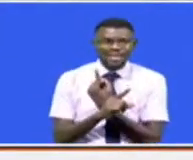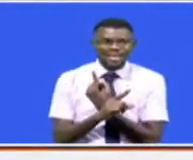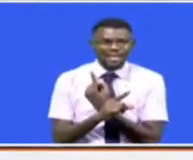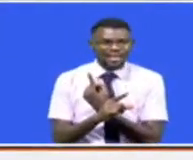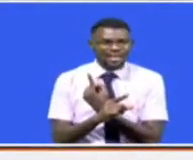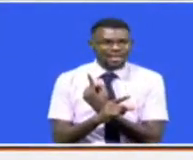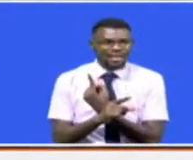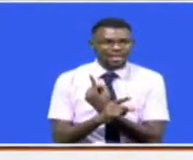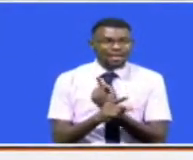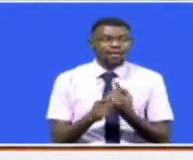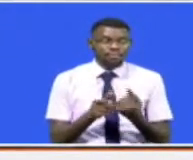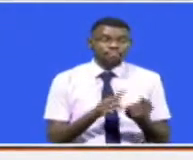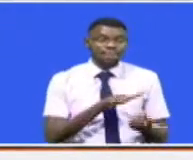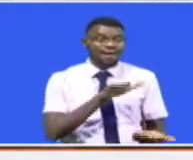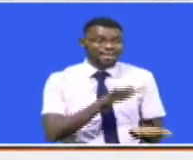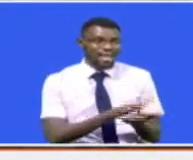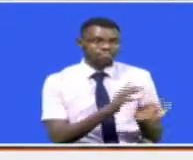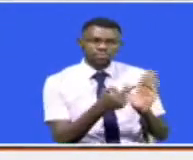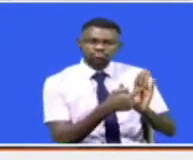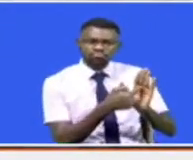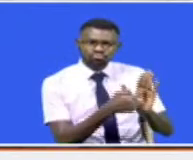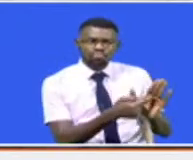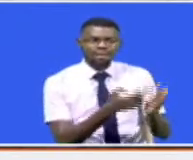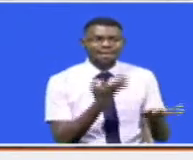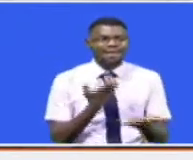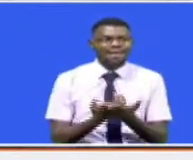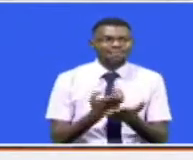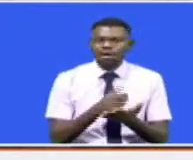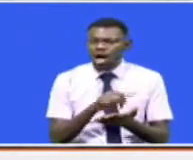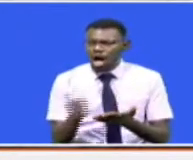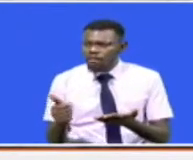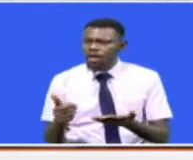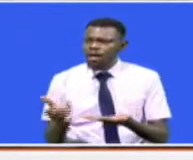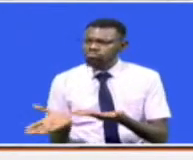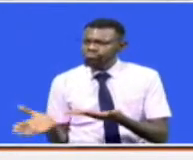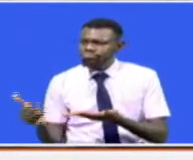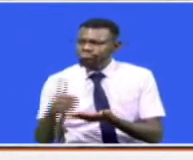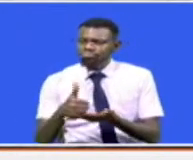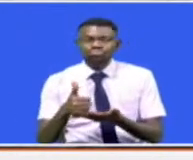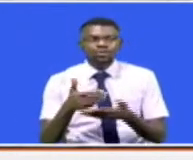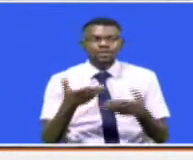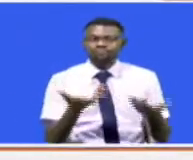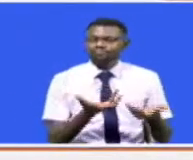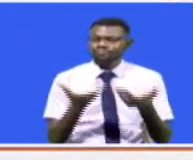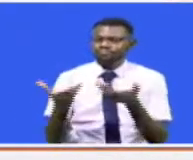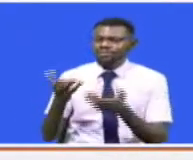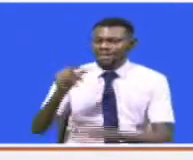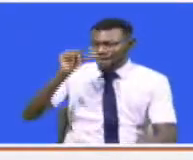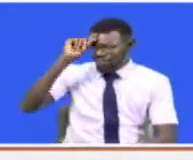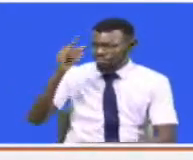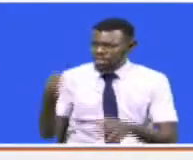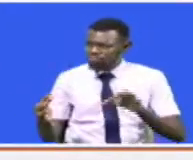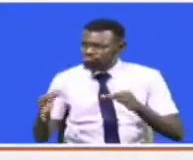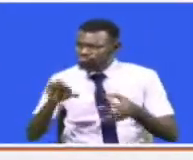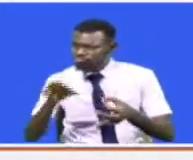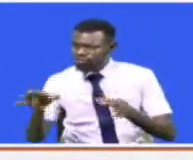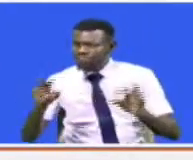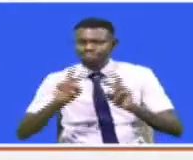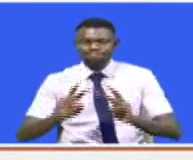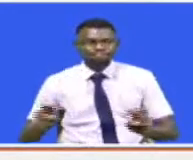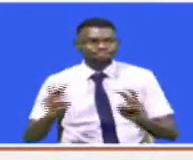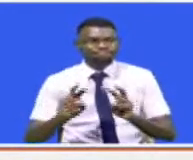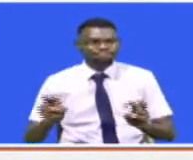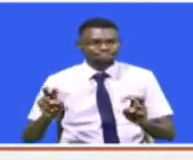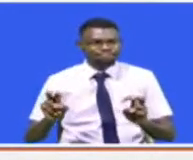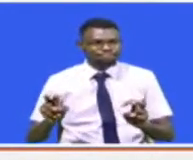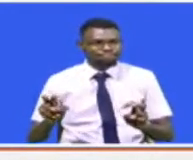kept as exhibit after samples were obtained and forwarded to the government chemist for analysis. The recovery